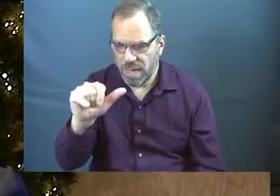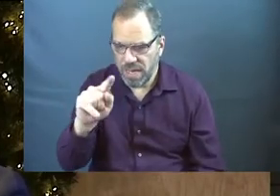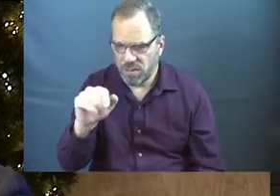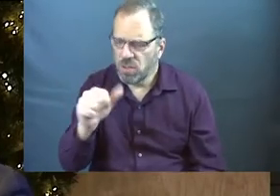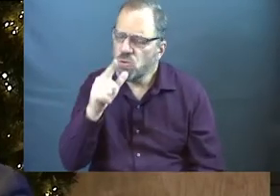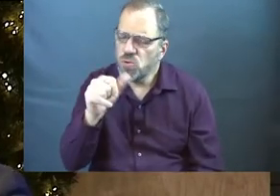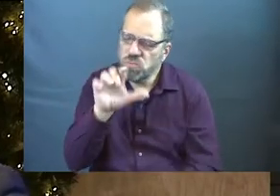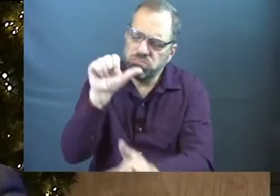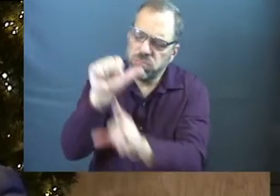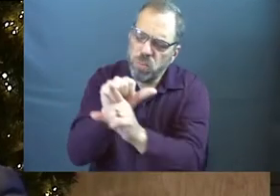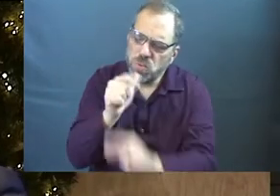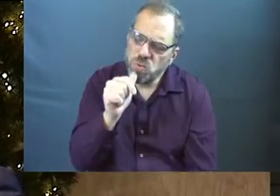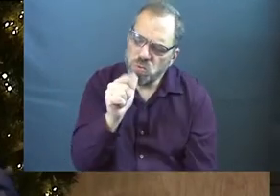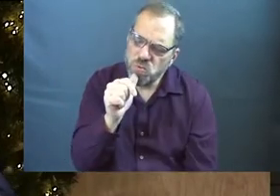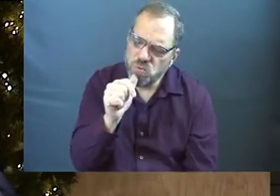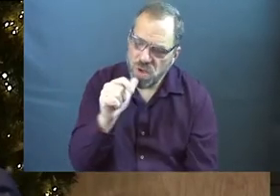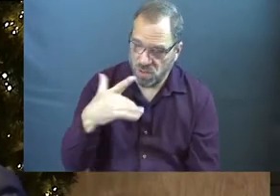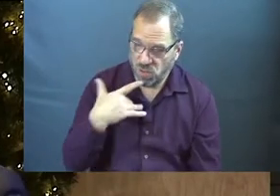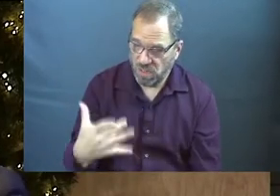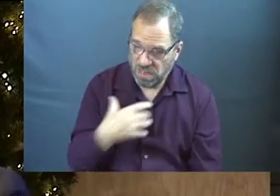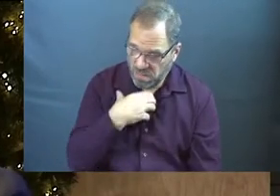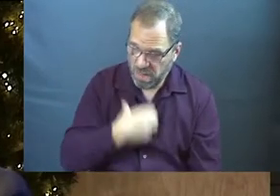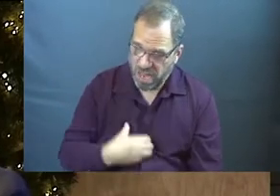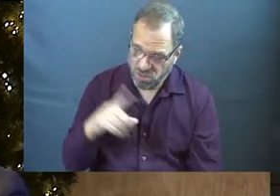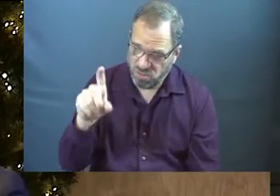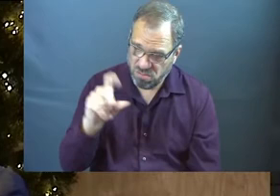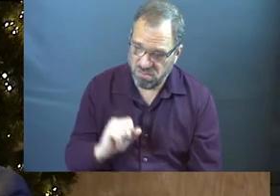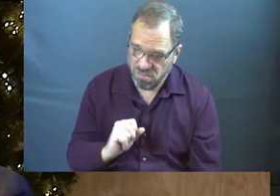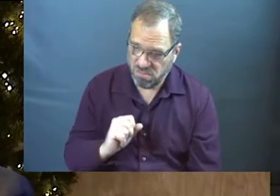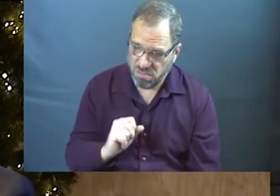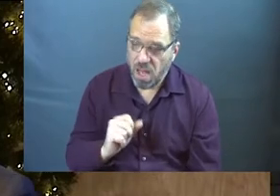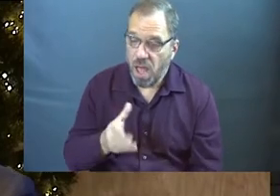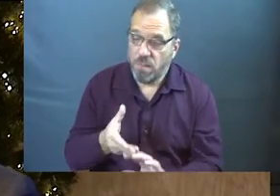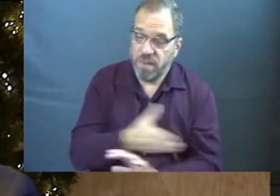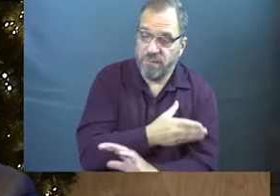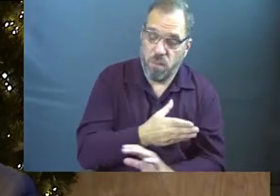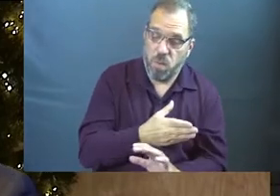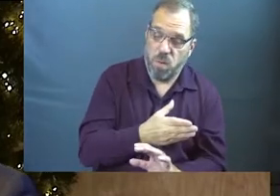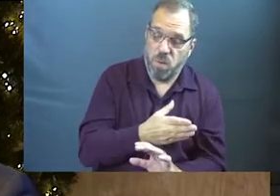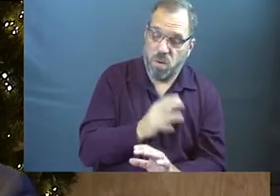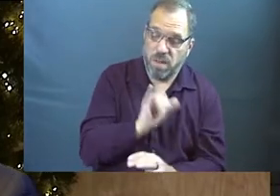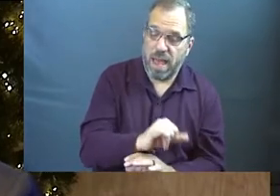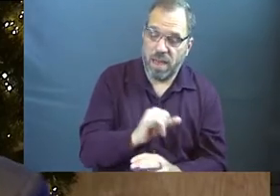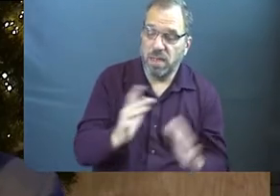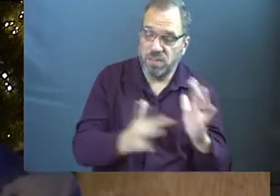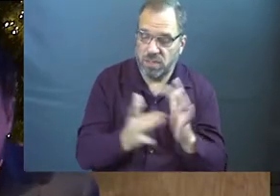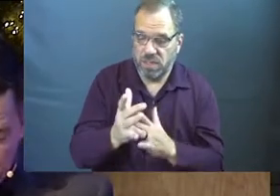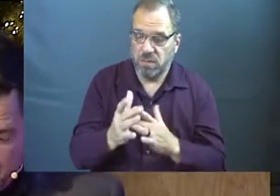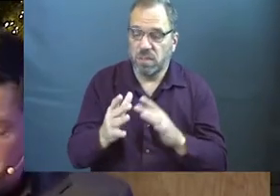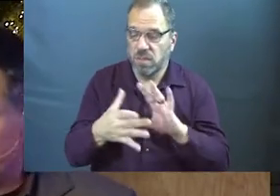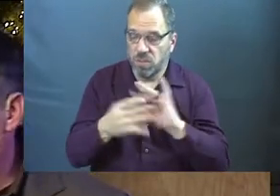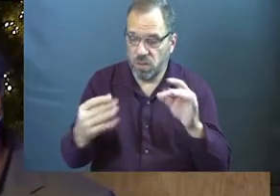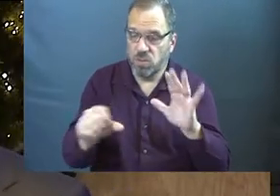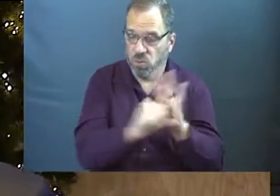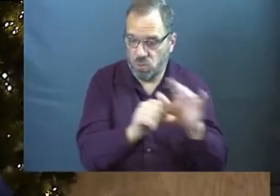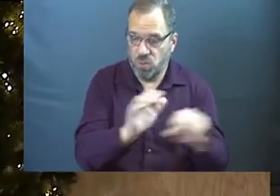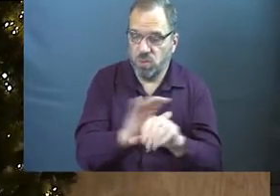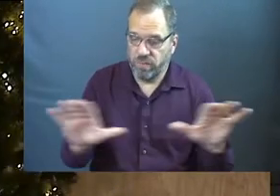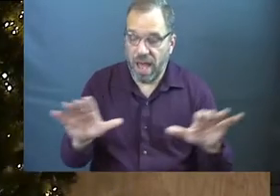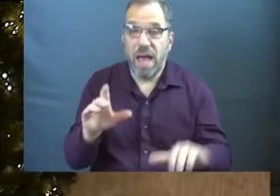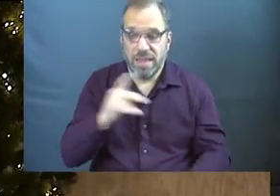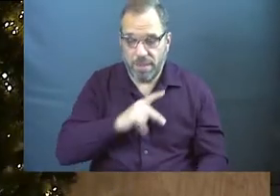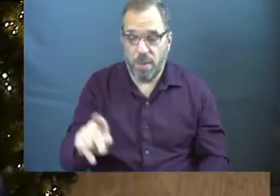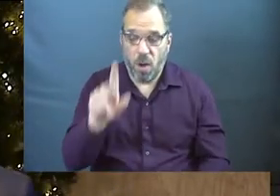who has bewitched you? Do you sense his passion? Before your very eyes, Jesus Christ was clearly portrayed as crucified, which means